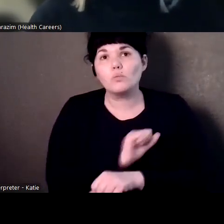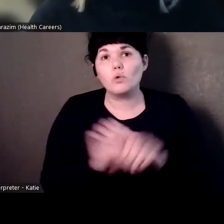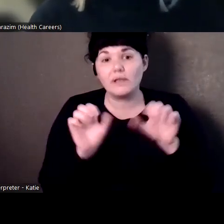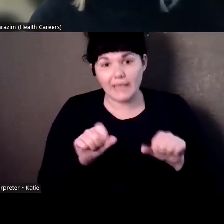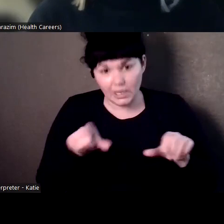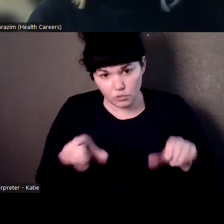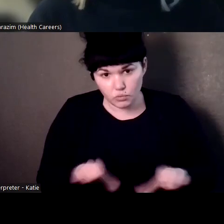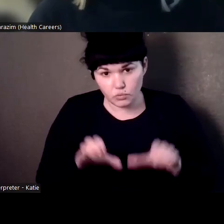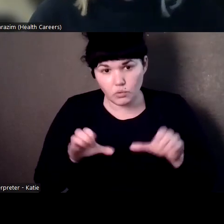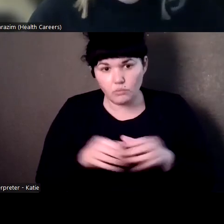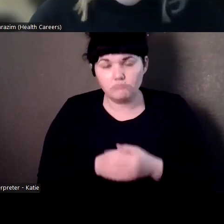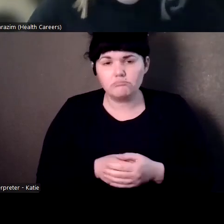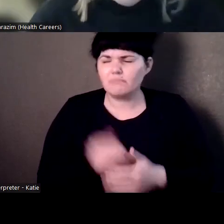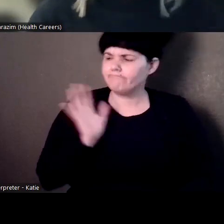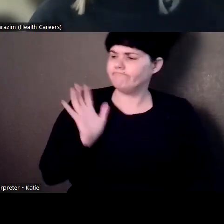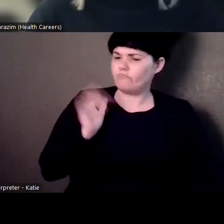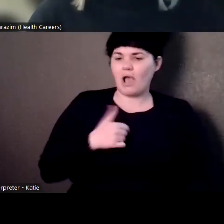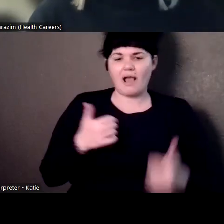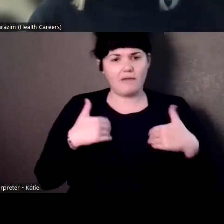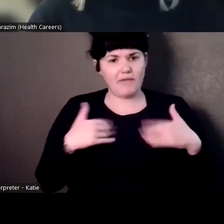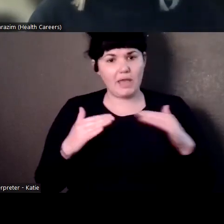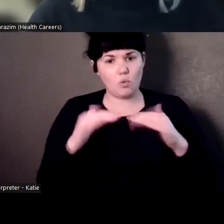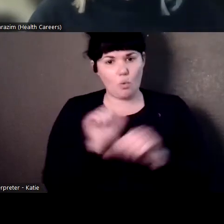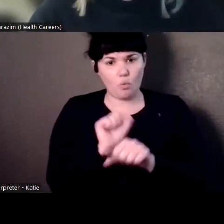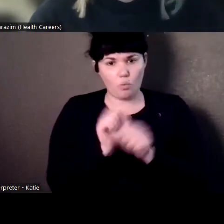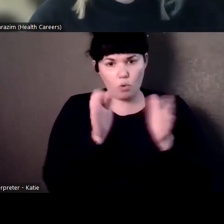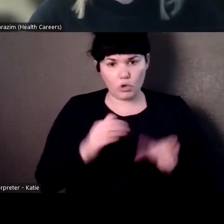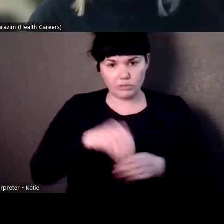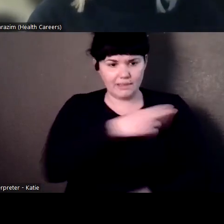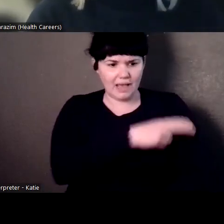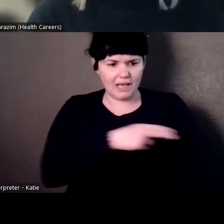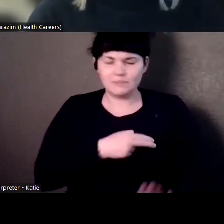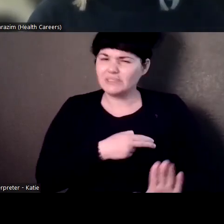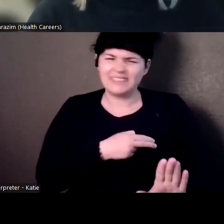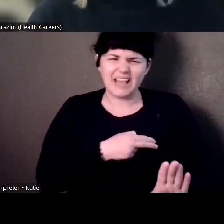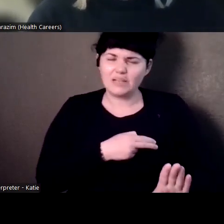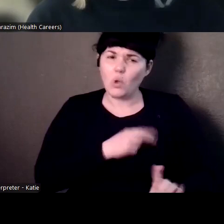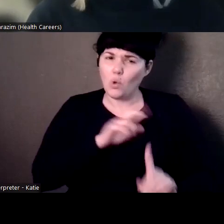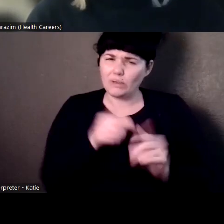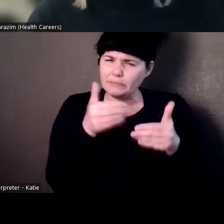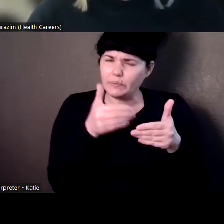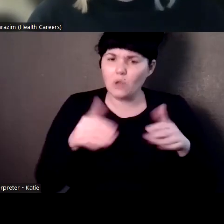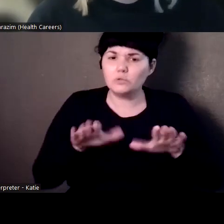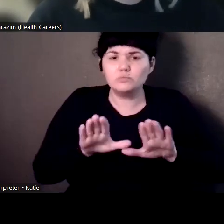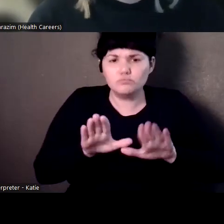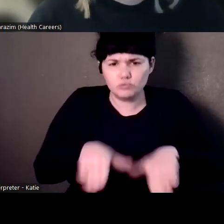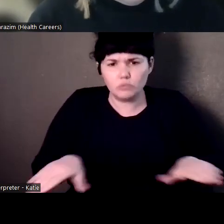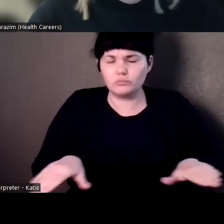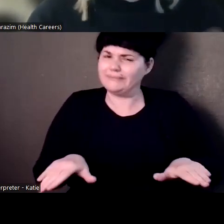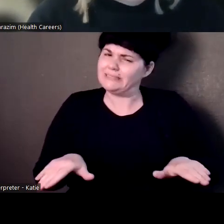hospital who were very uncomfortable with small children. Now,